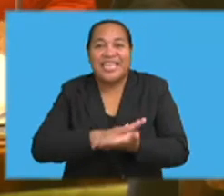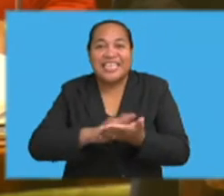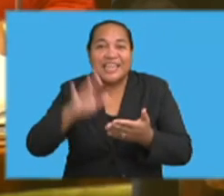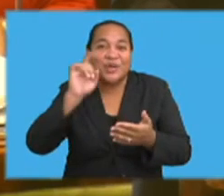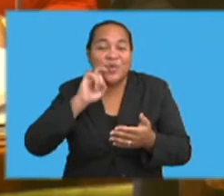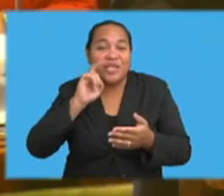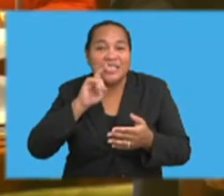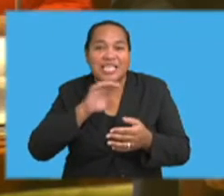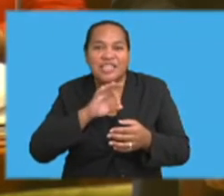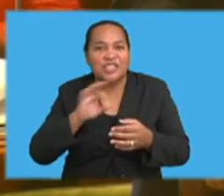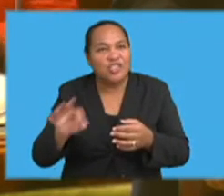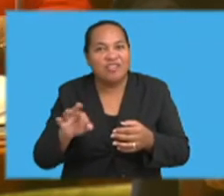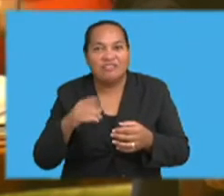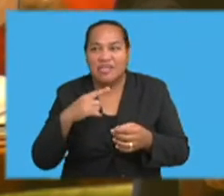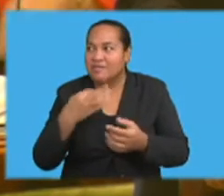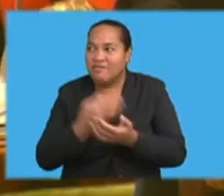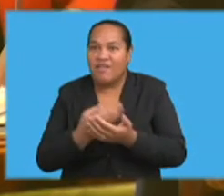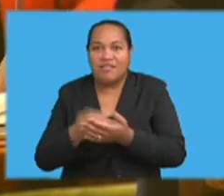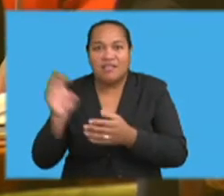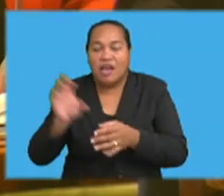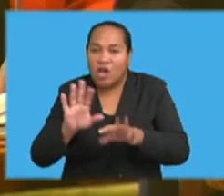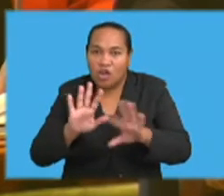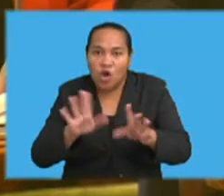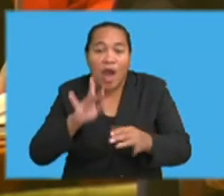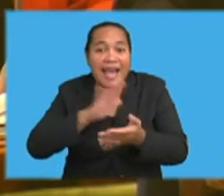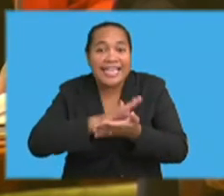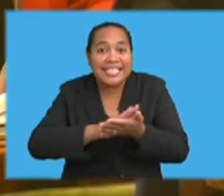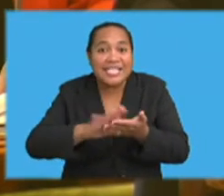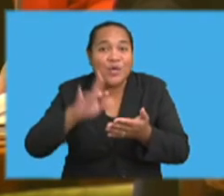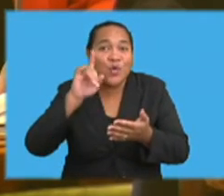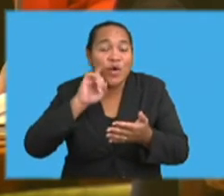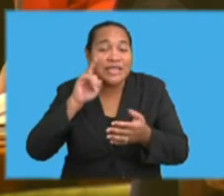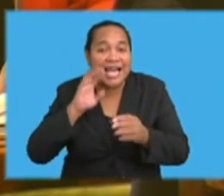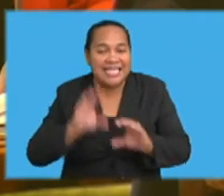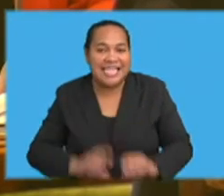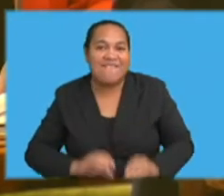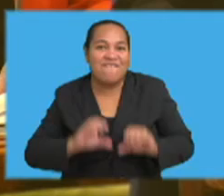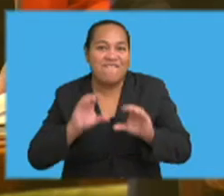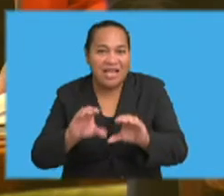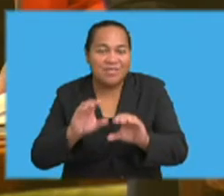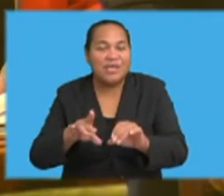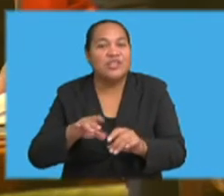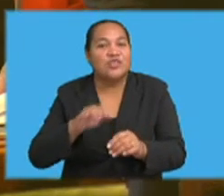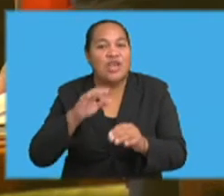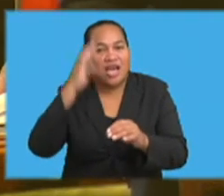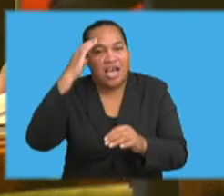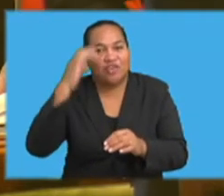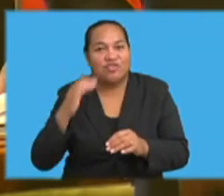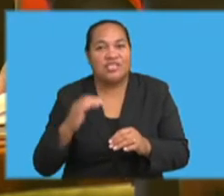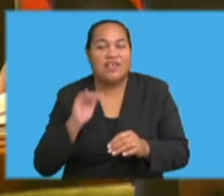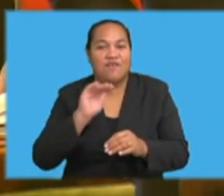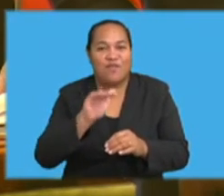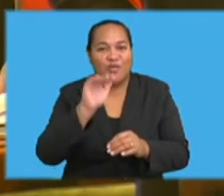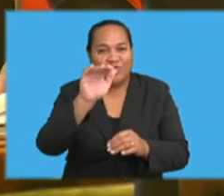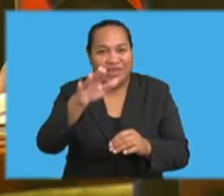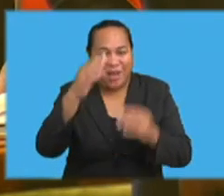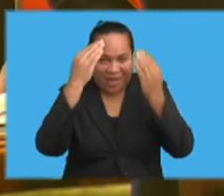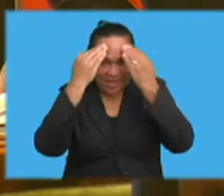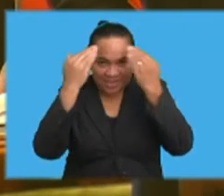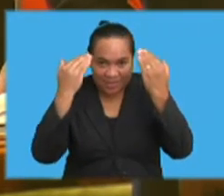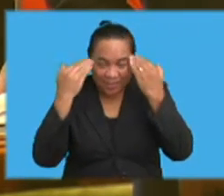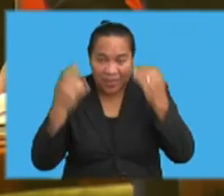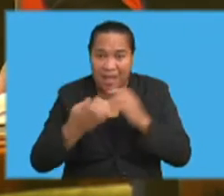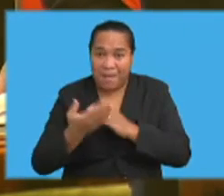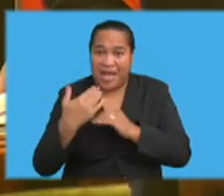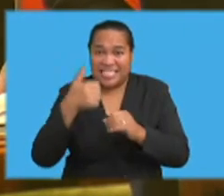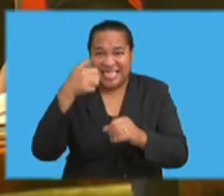not an expenditure of state funds. Clean water is actually an investment into the country's future, Madam Speaker. For the past 6